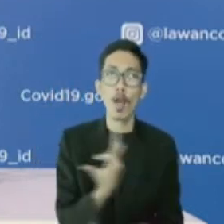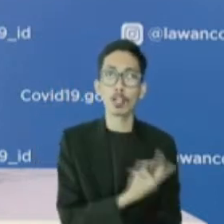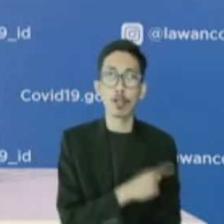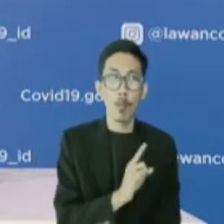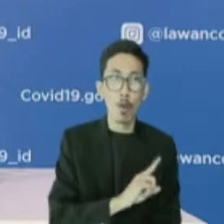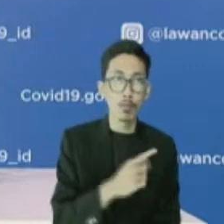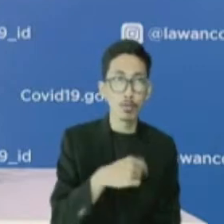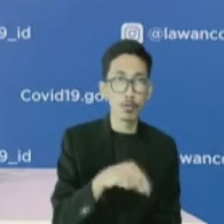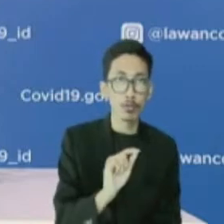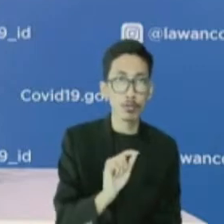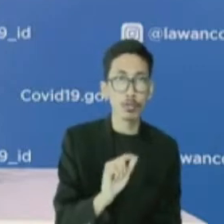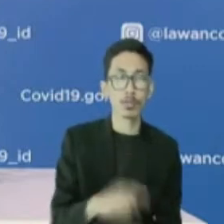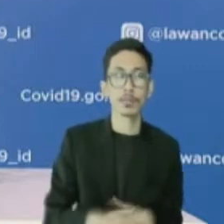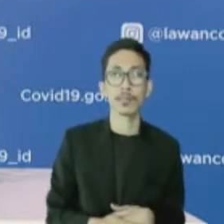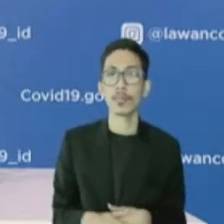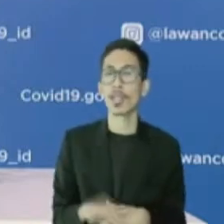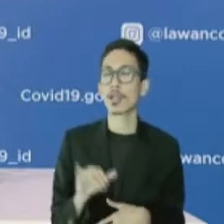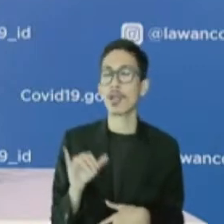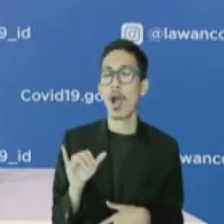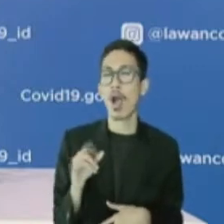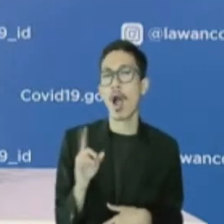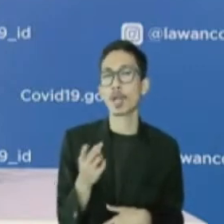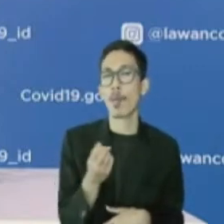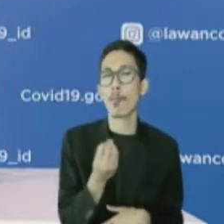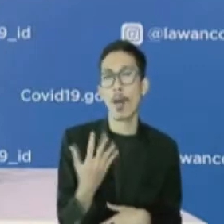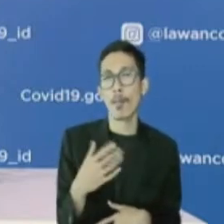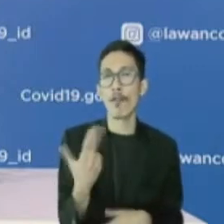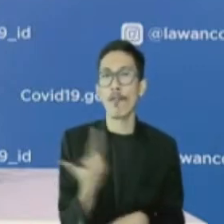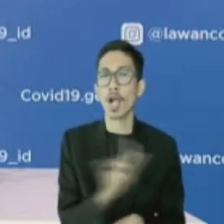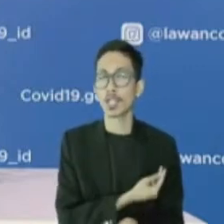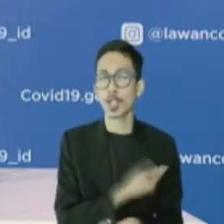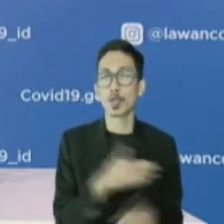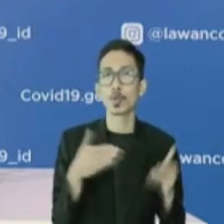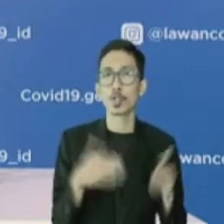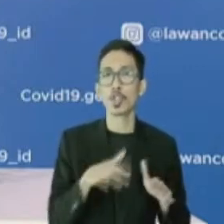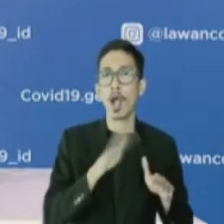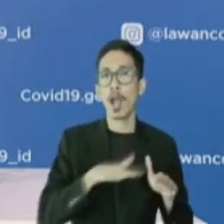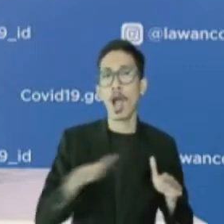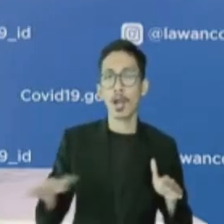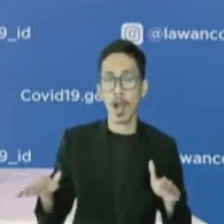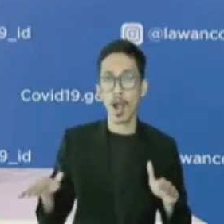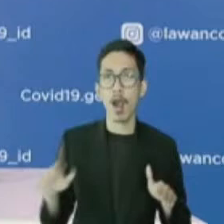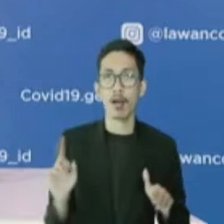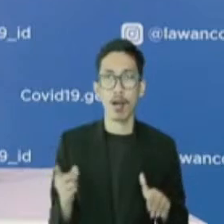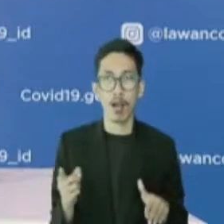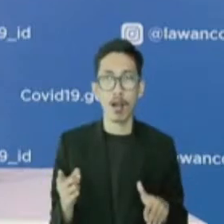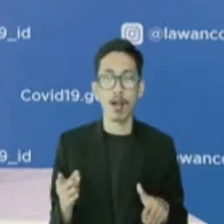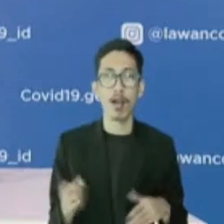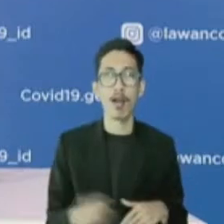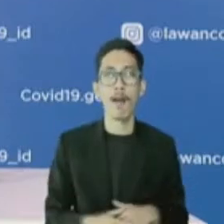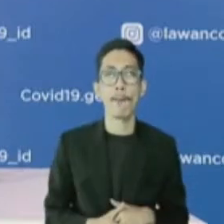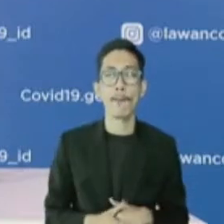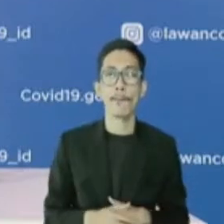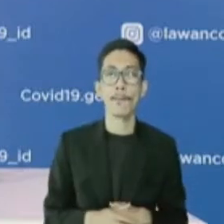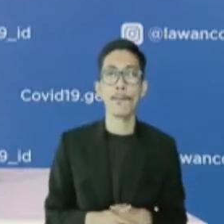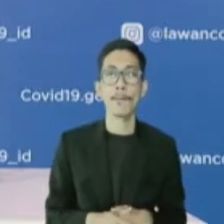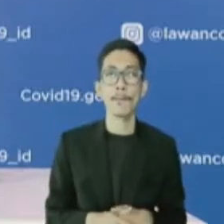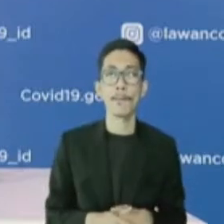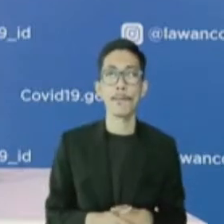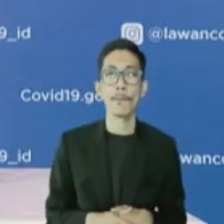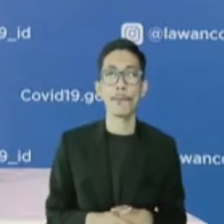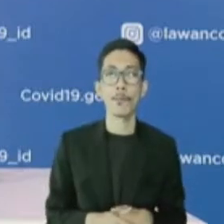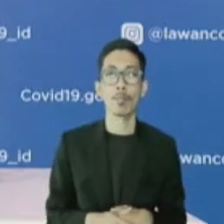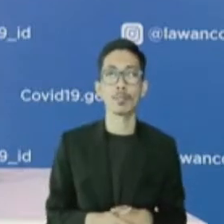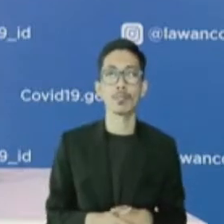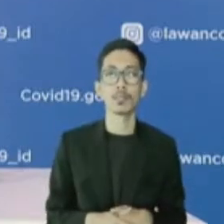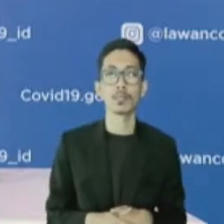supply is dedicated to the populations with the age range of 12 years old and above, particularly for the high-risk